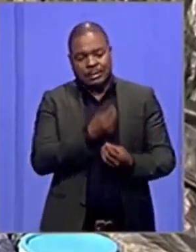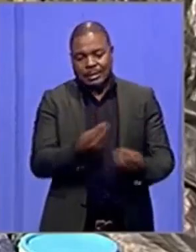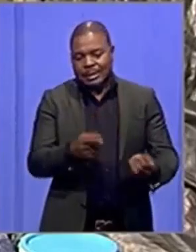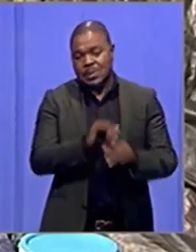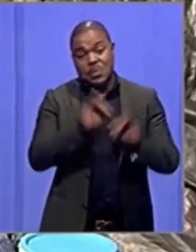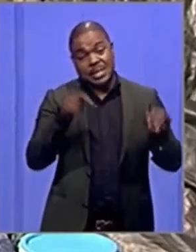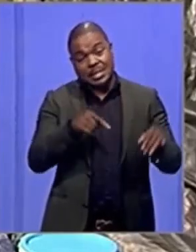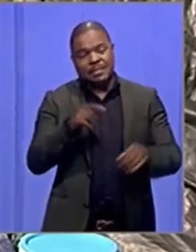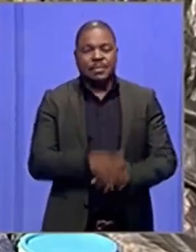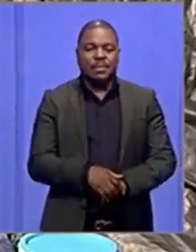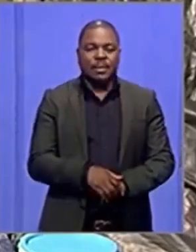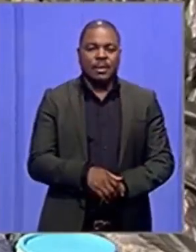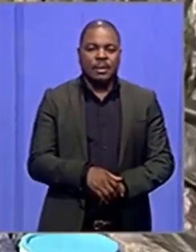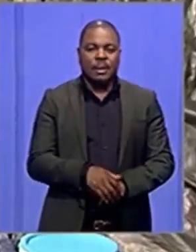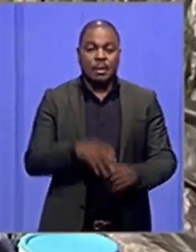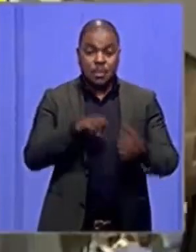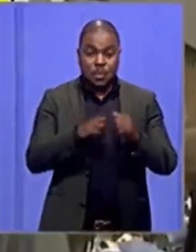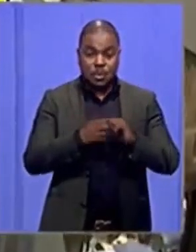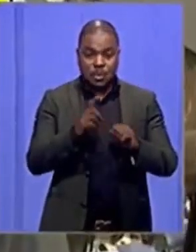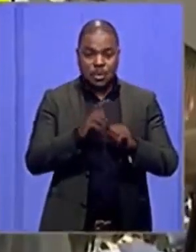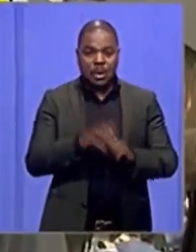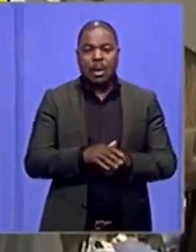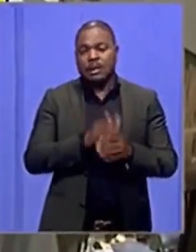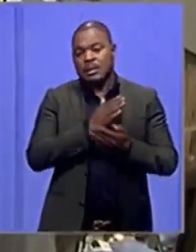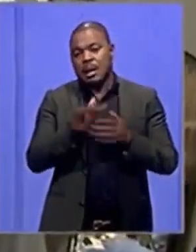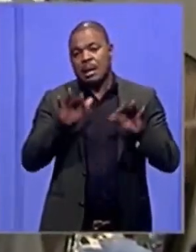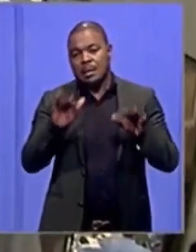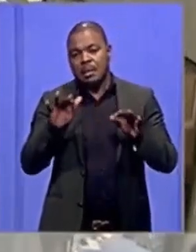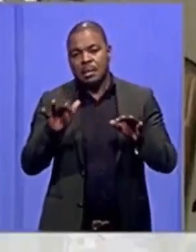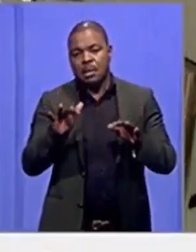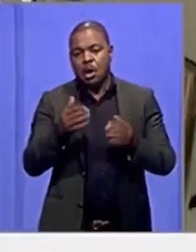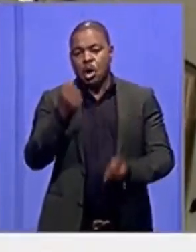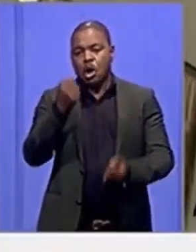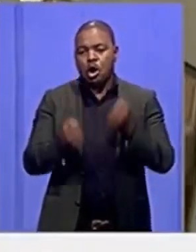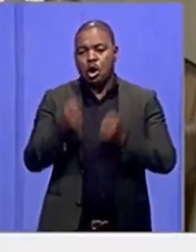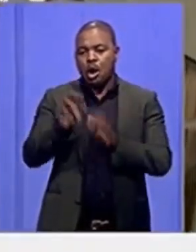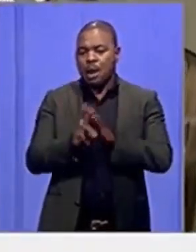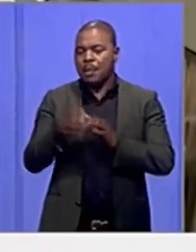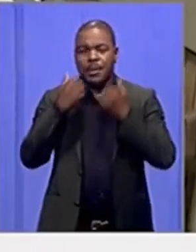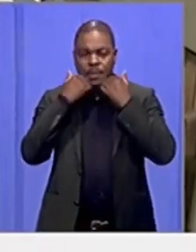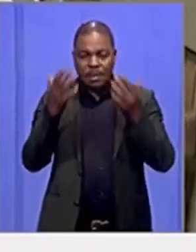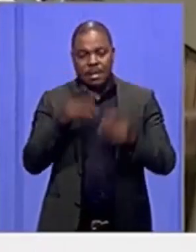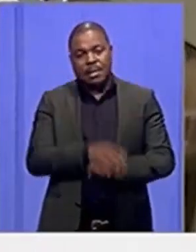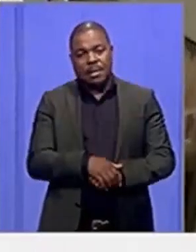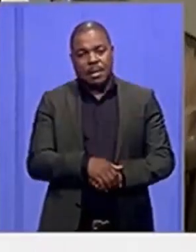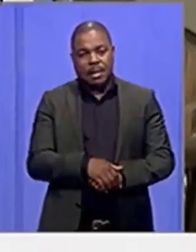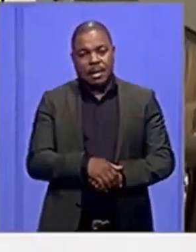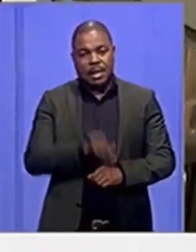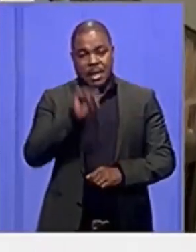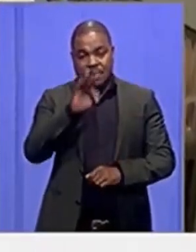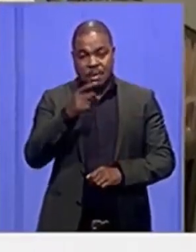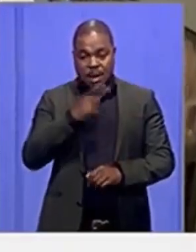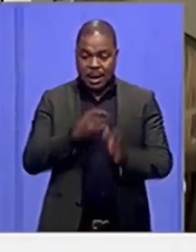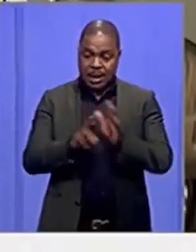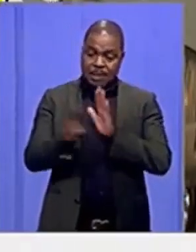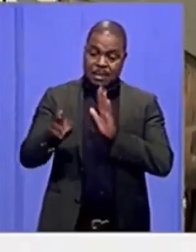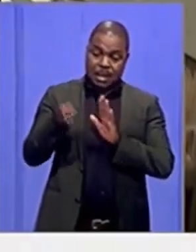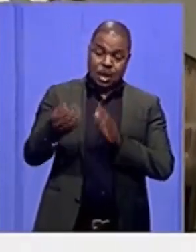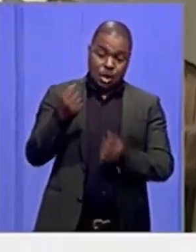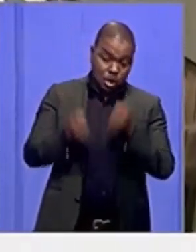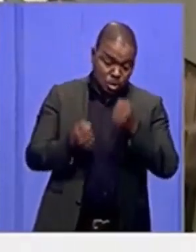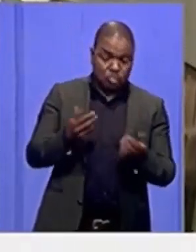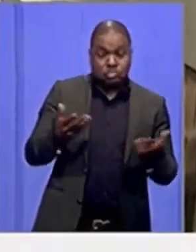bana. One problem was that these people didn't want to be represented in court. And I think if they wanted to be represented, if they had representation in